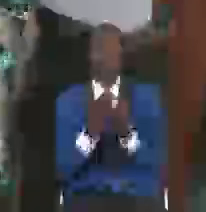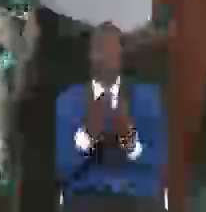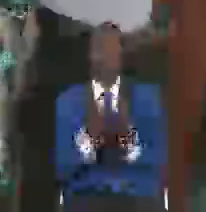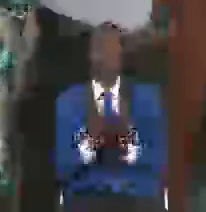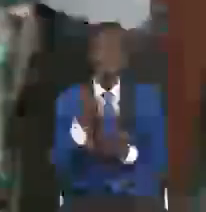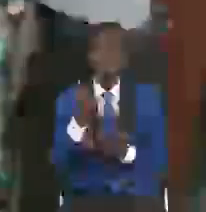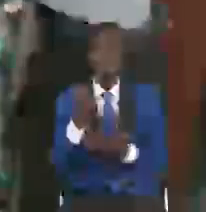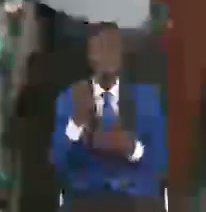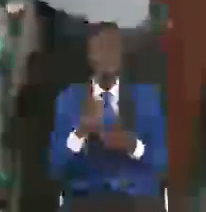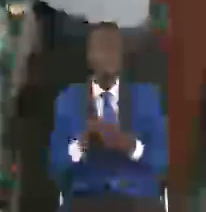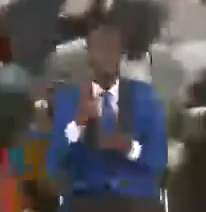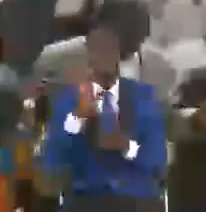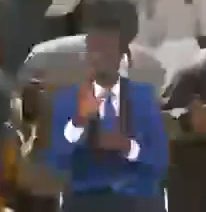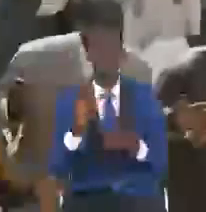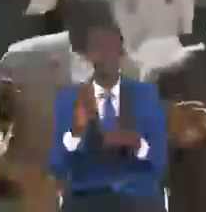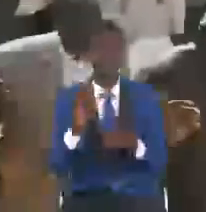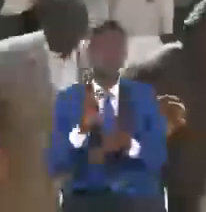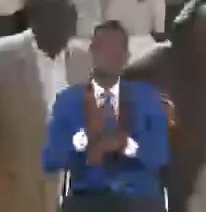Amen in your ministry.